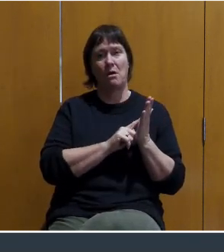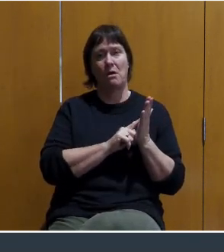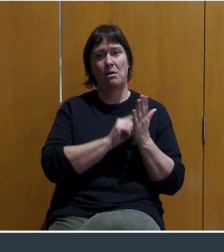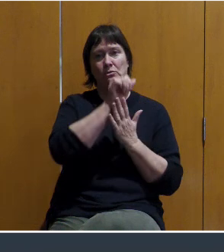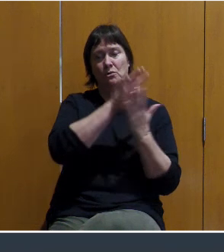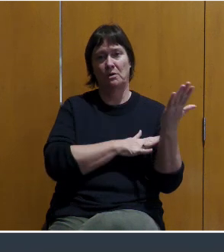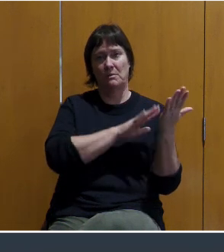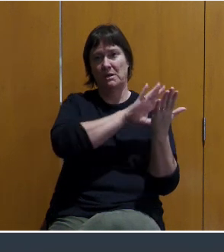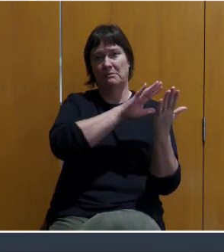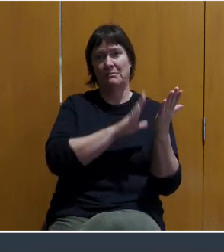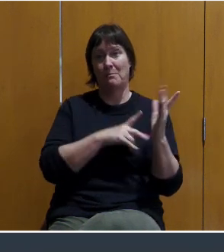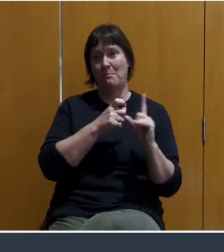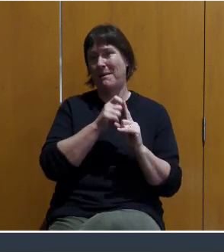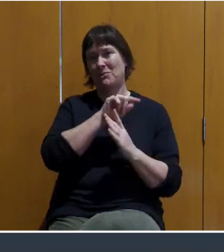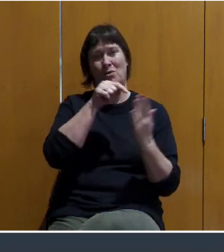website. No.